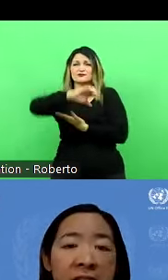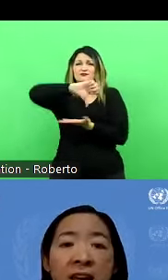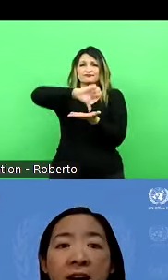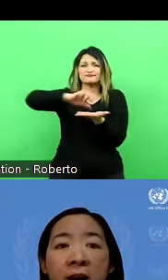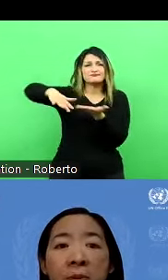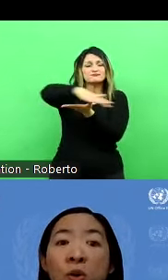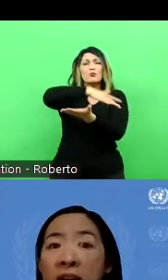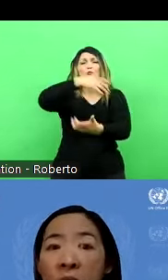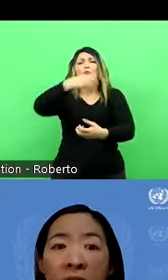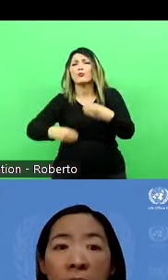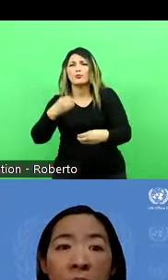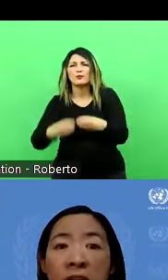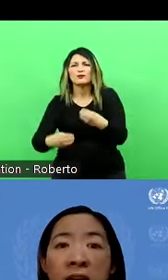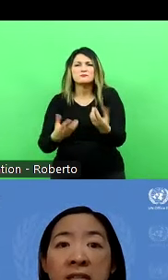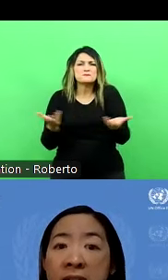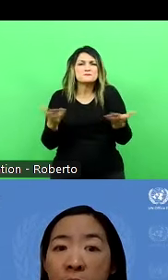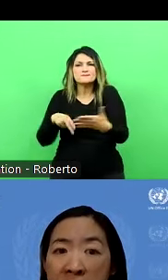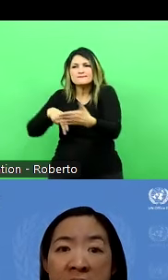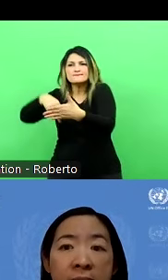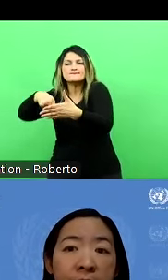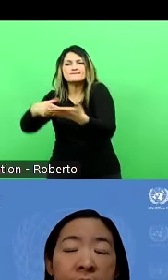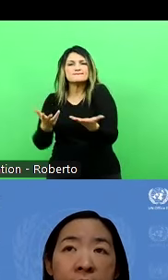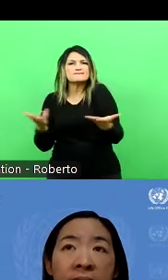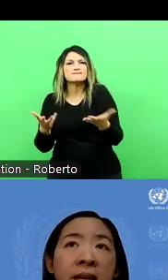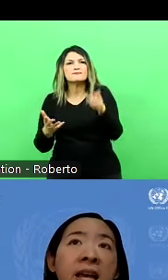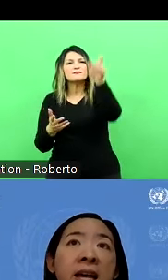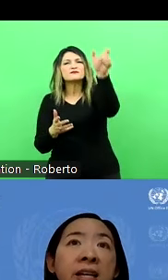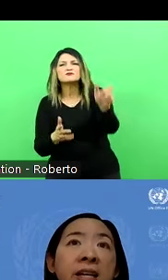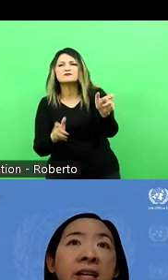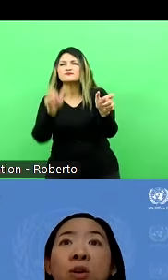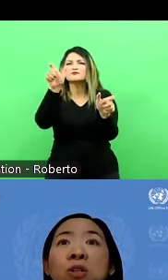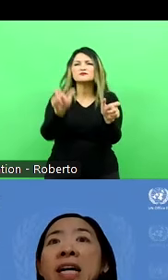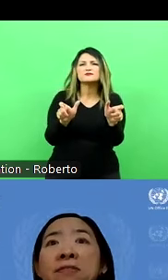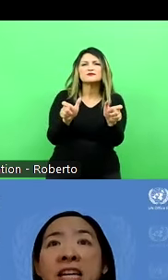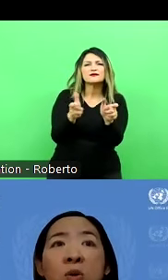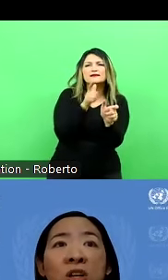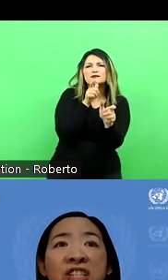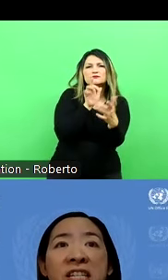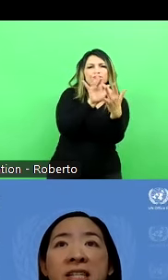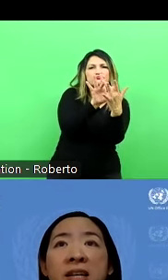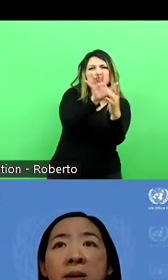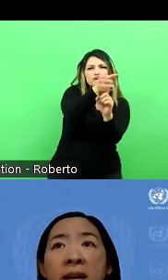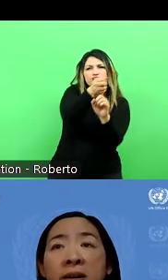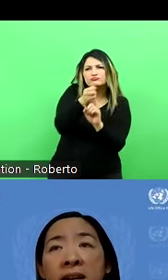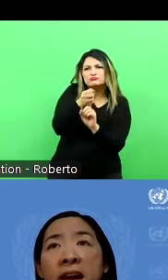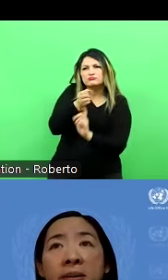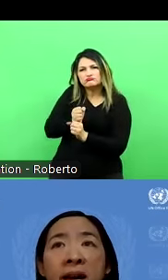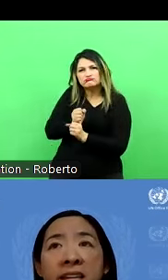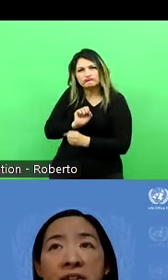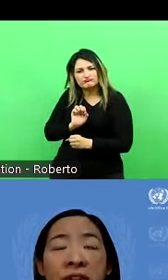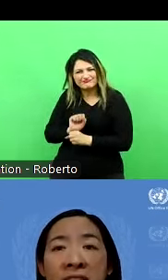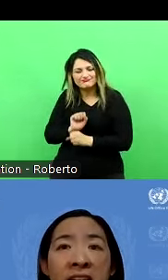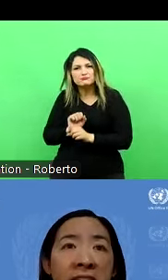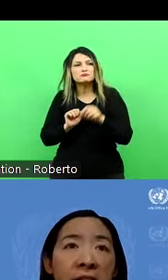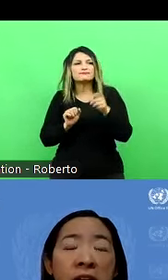OPDs working within the city premise. And you also have this worksheet aligned by each